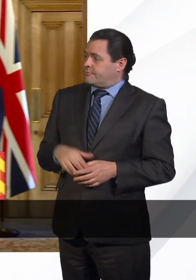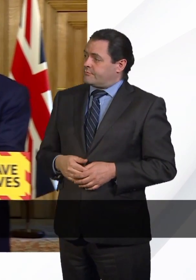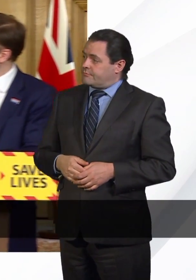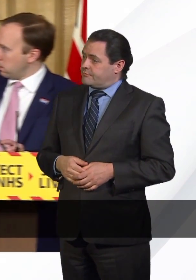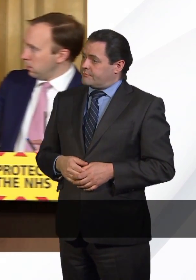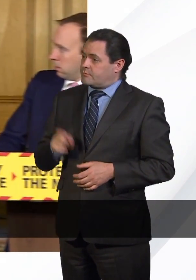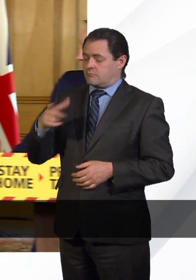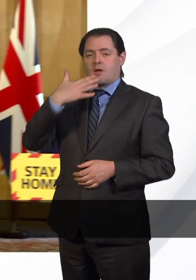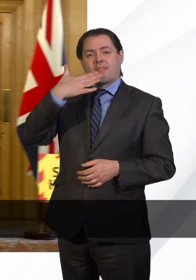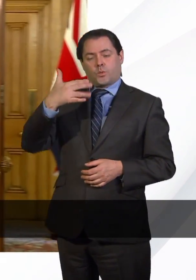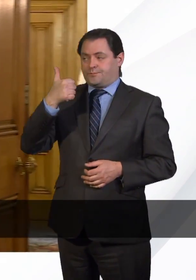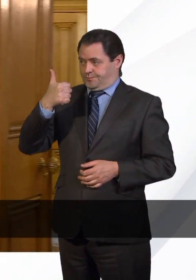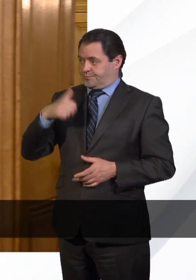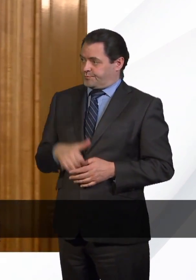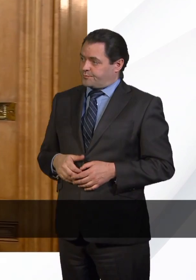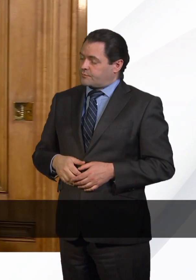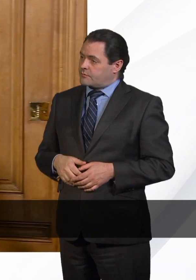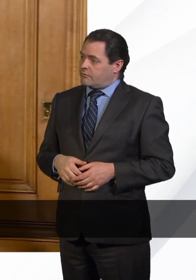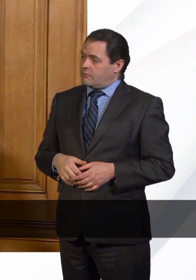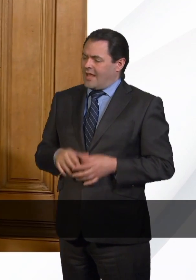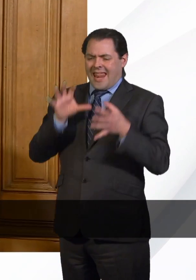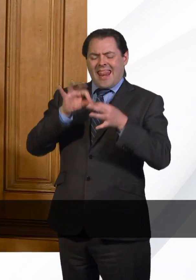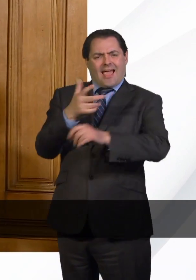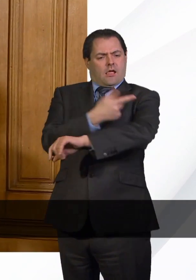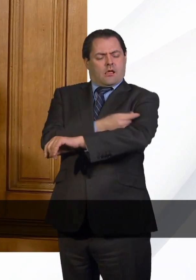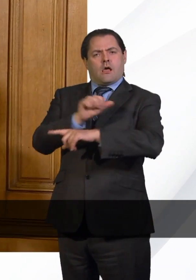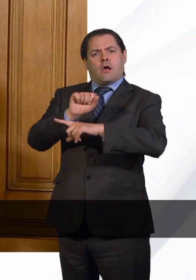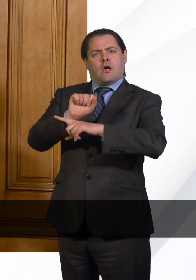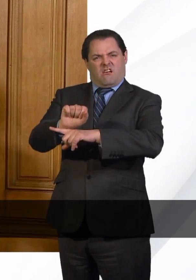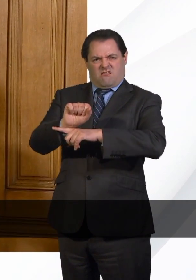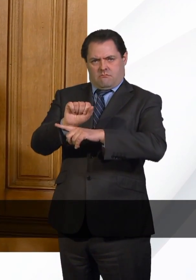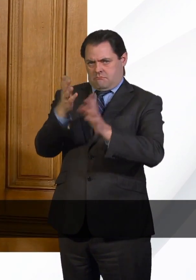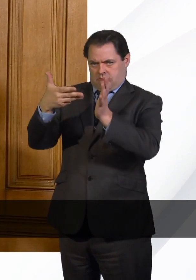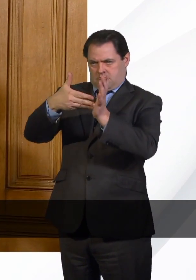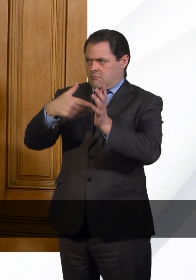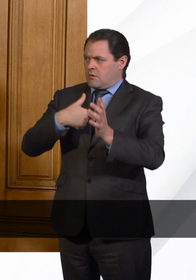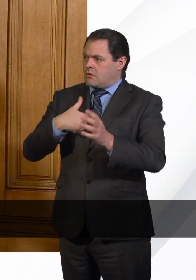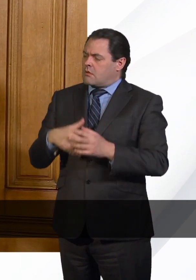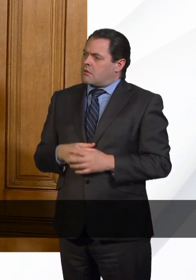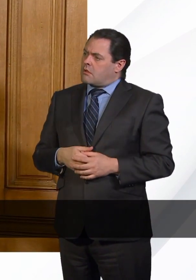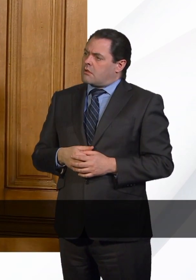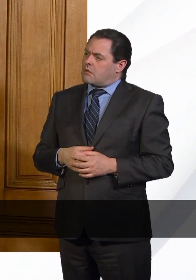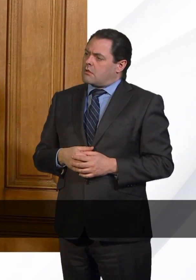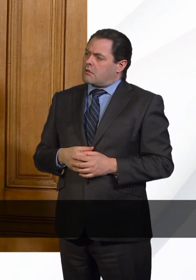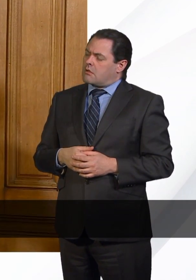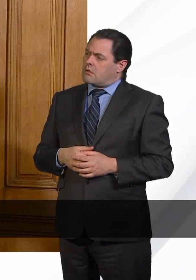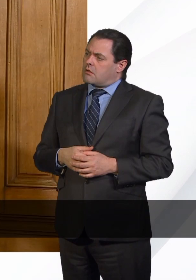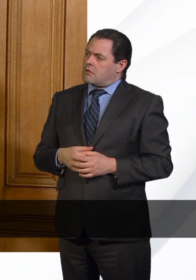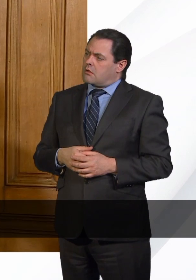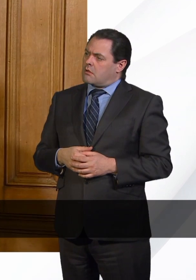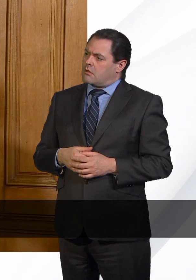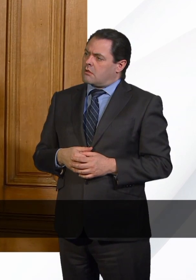Secretary of State. So just to stay on the vaccine question for a little longer, we are following